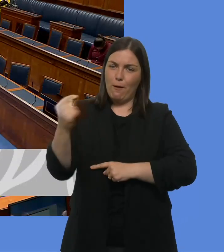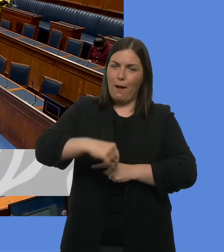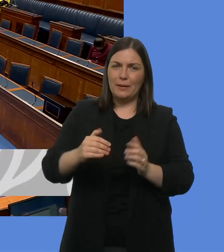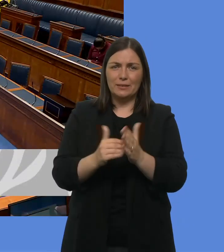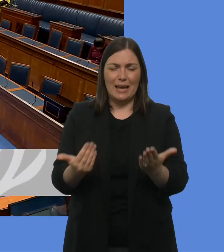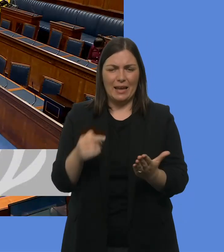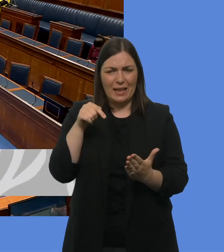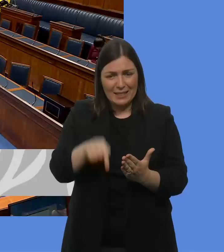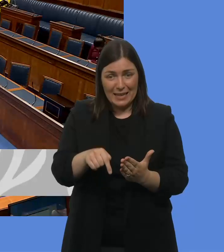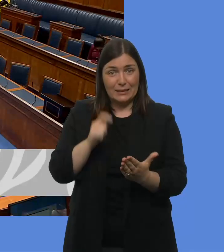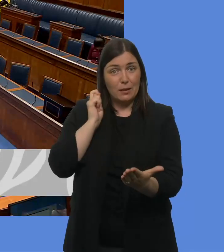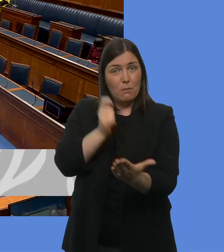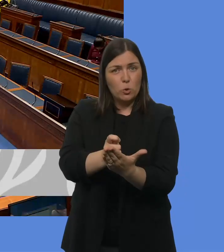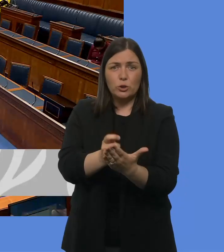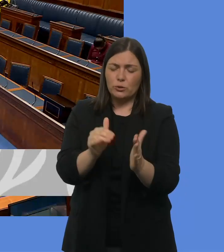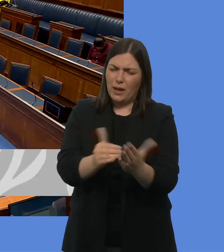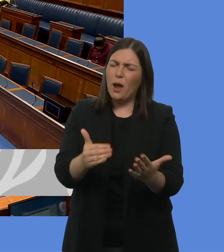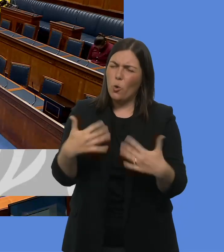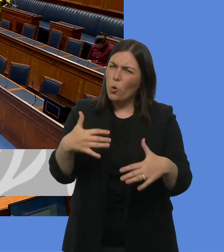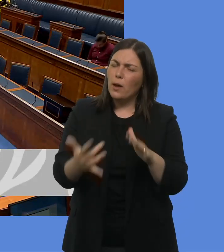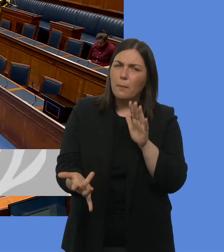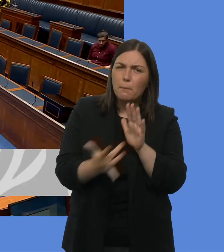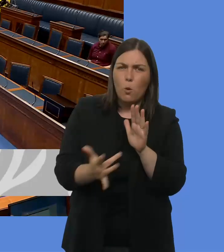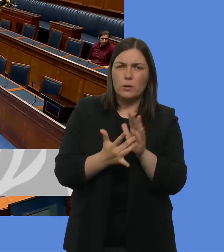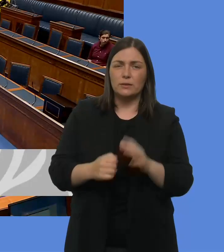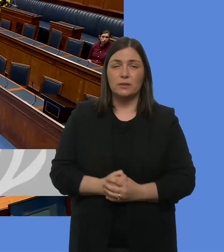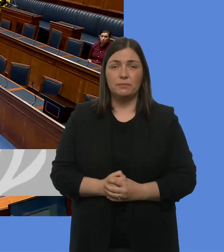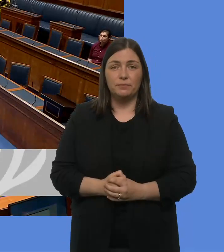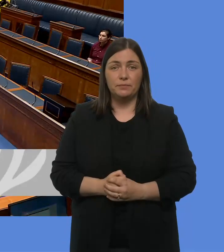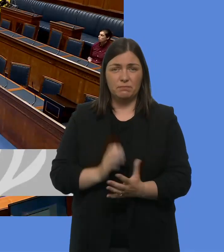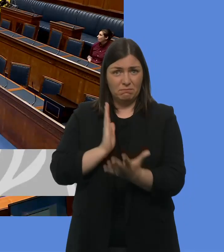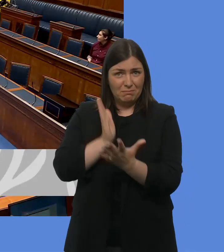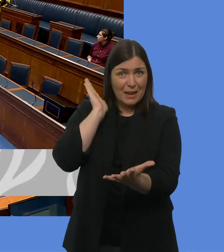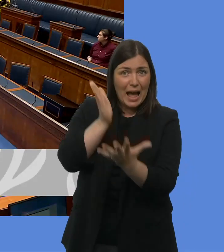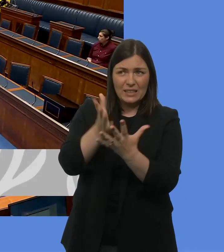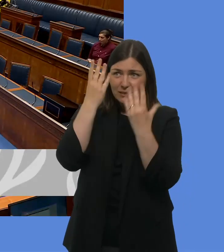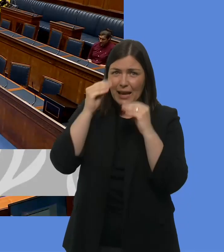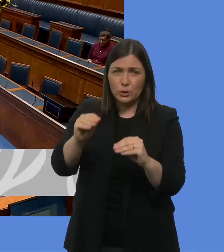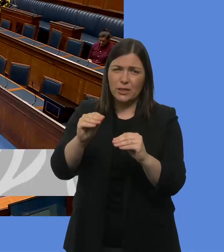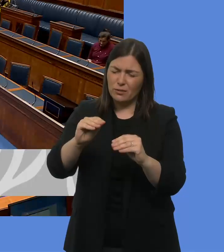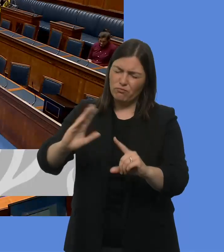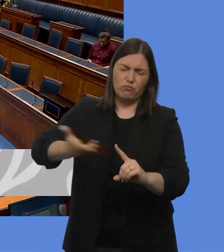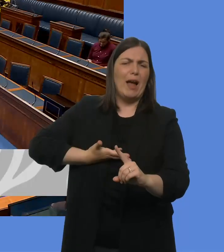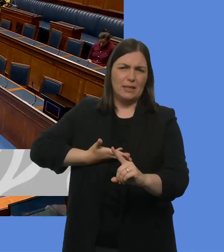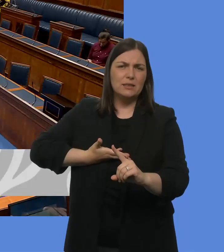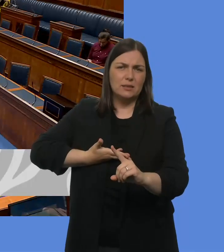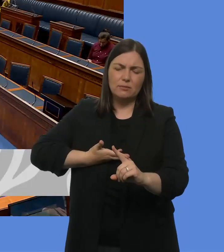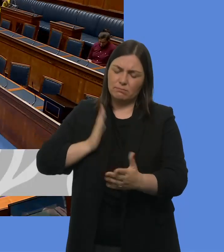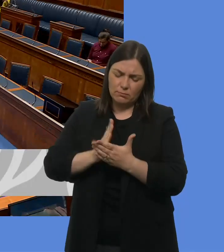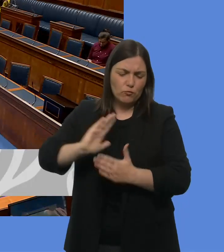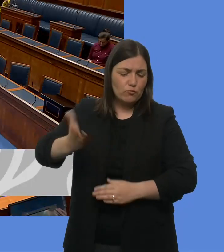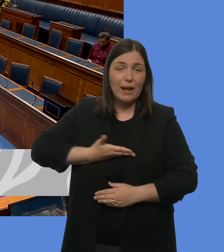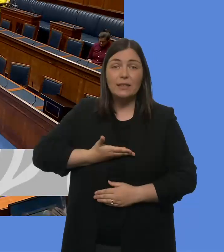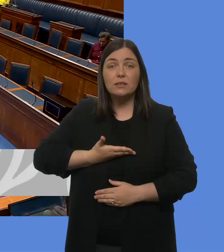because access to quality education is indeed a fundamental right for every child, regardless of their abilities or their